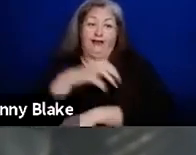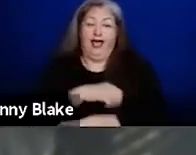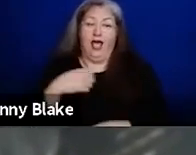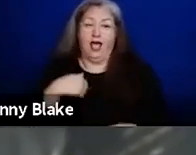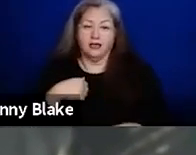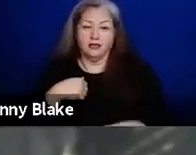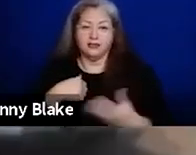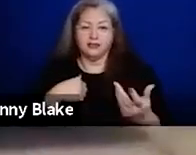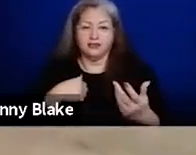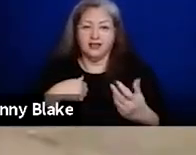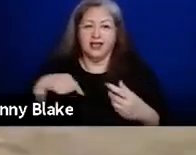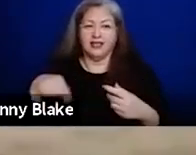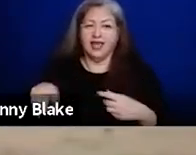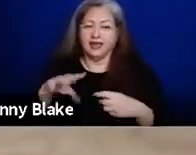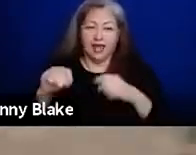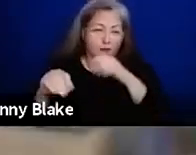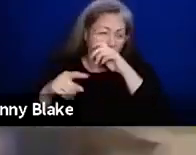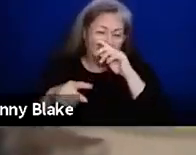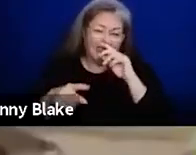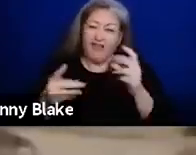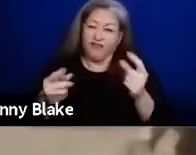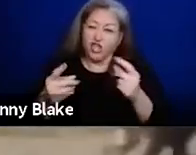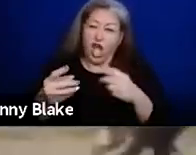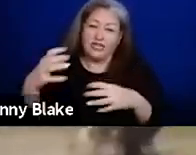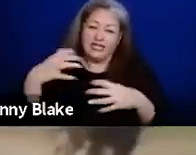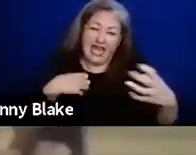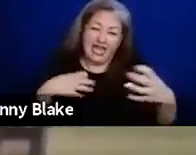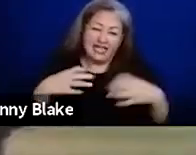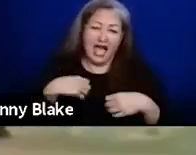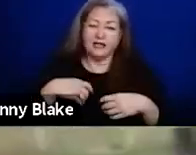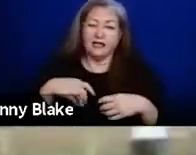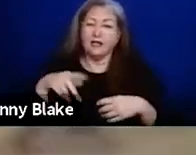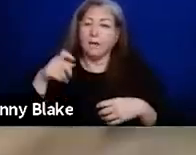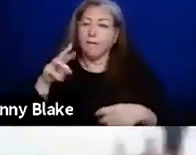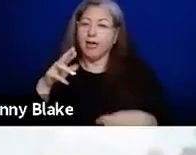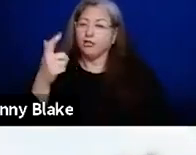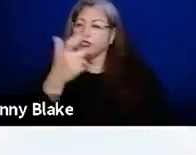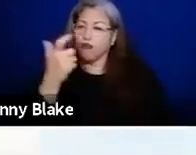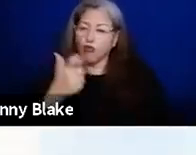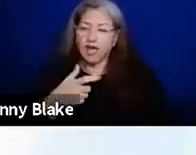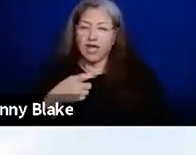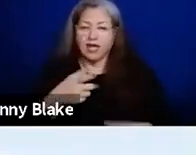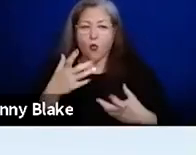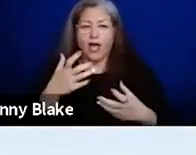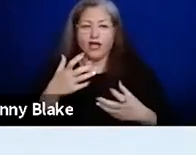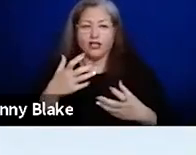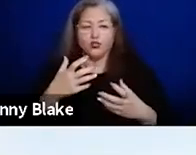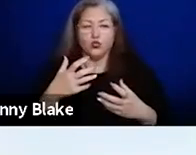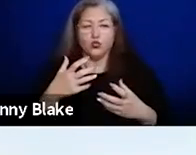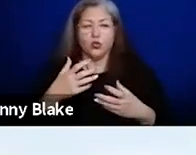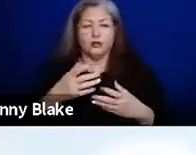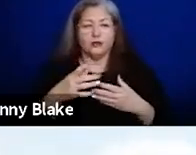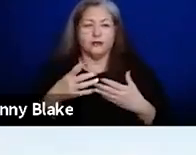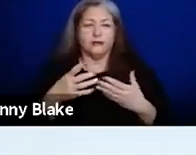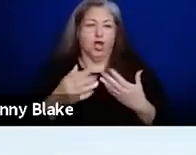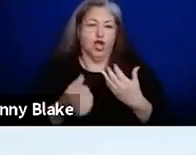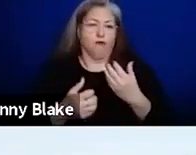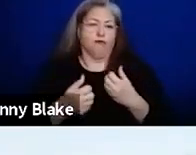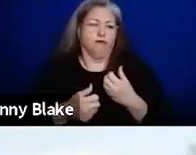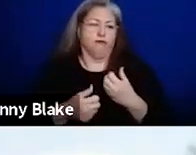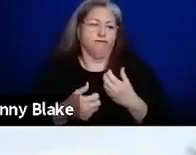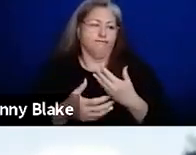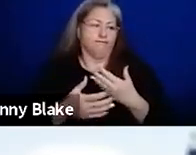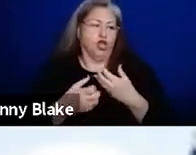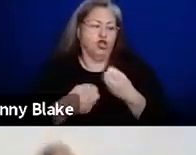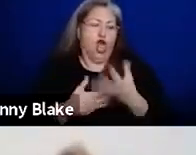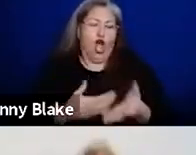This company came and attacked us with dogs and pepper spray. I think they were like trying to provoke us into something. I have to